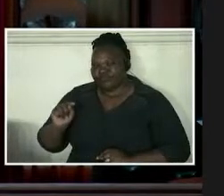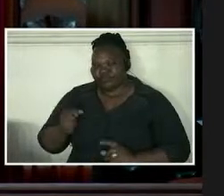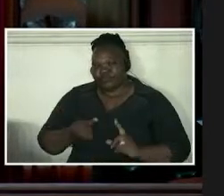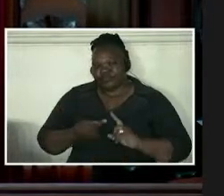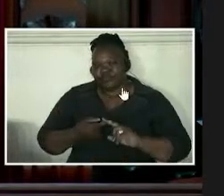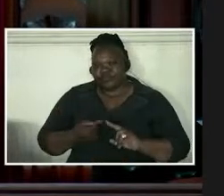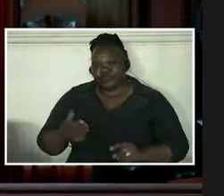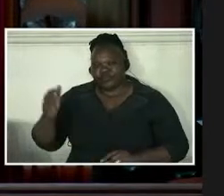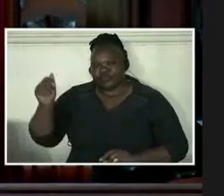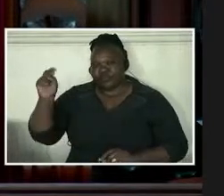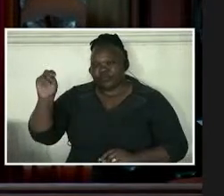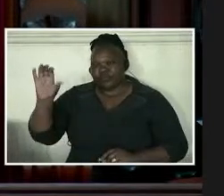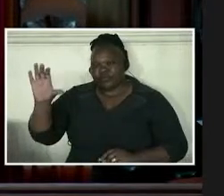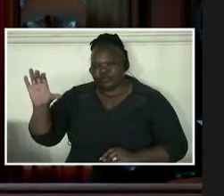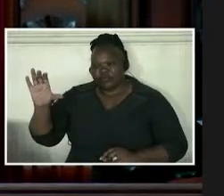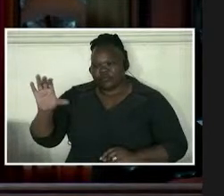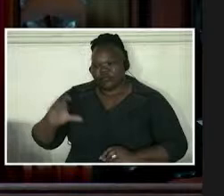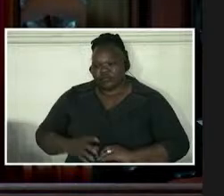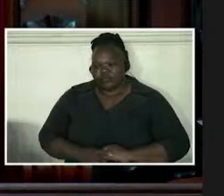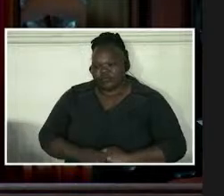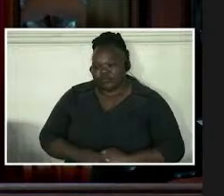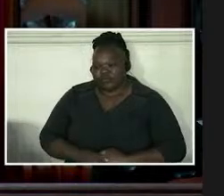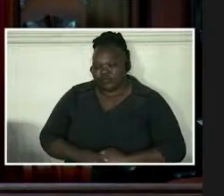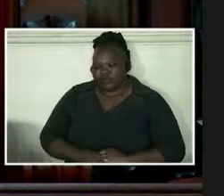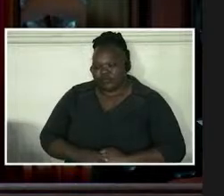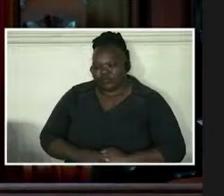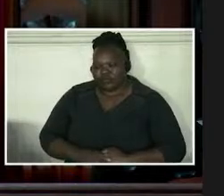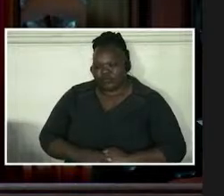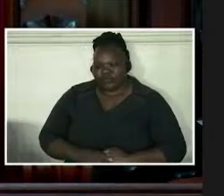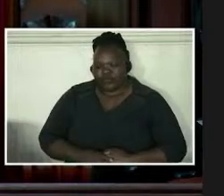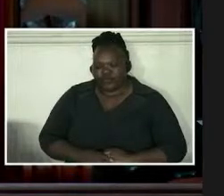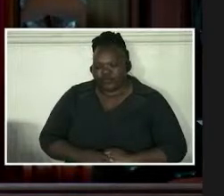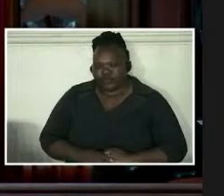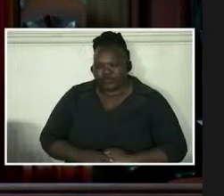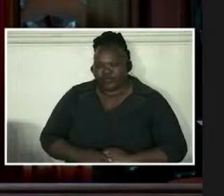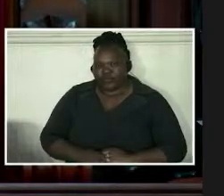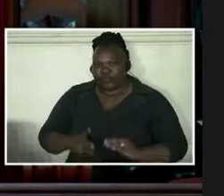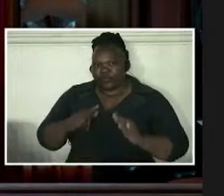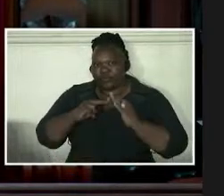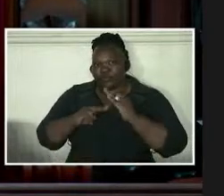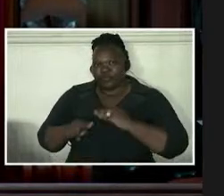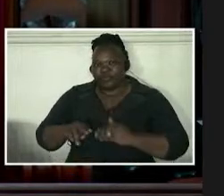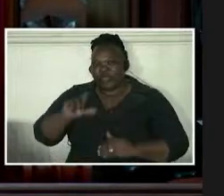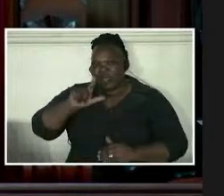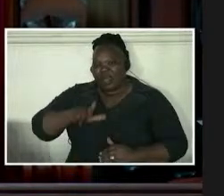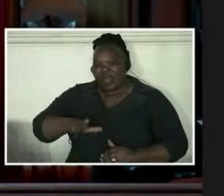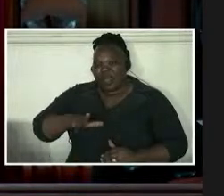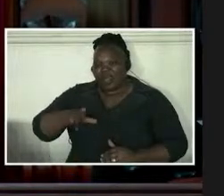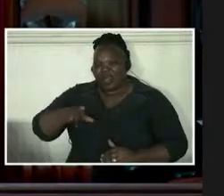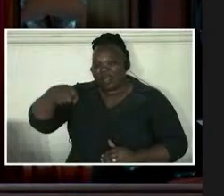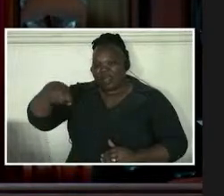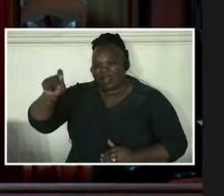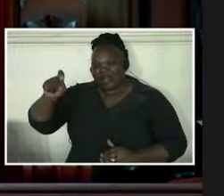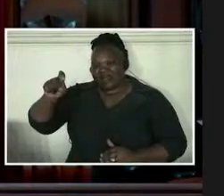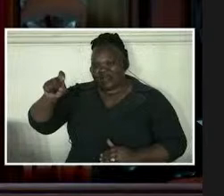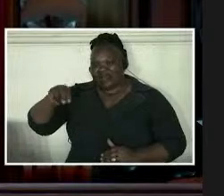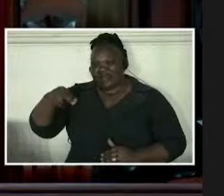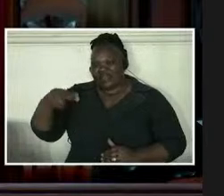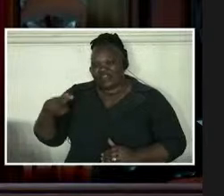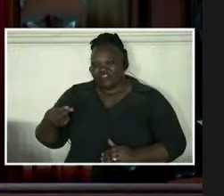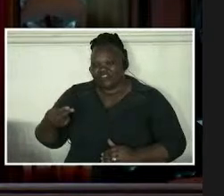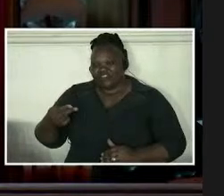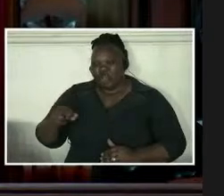from the african national congress and this is honorable lxh island